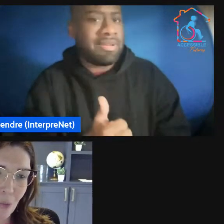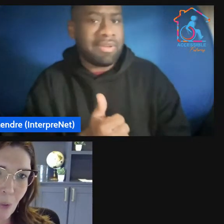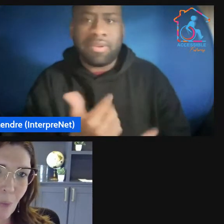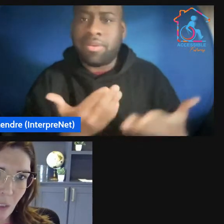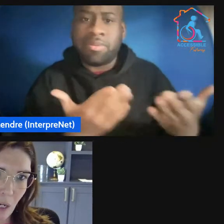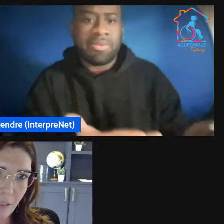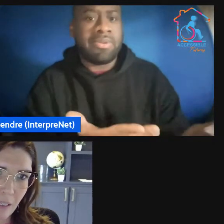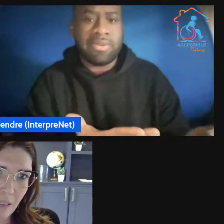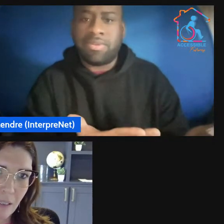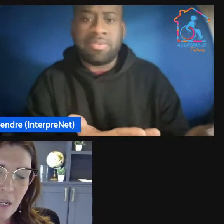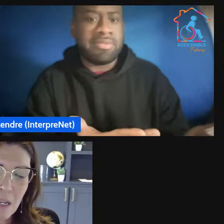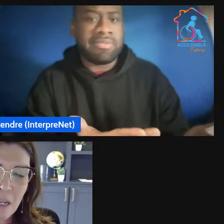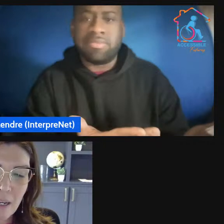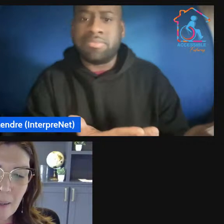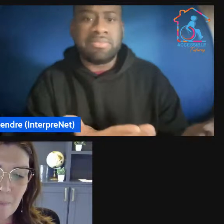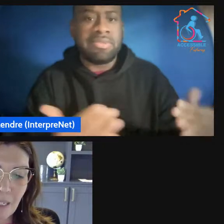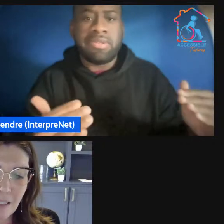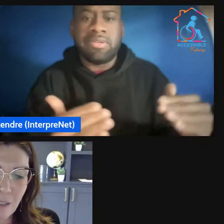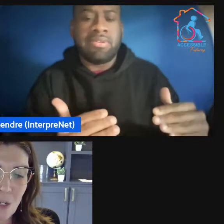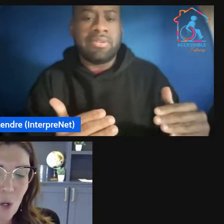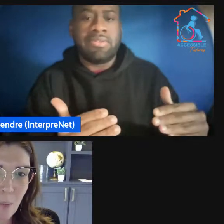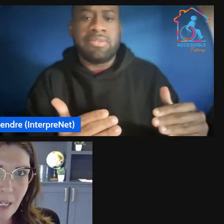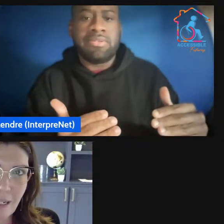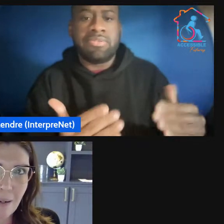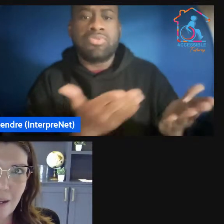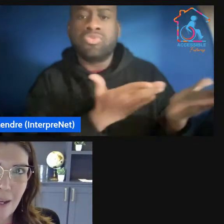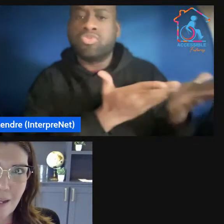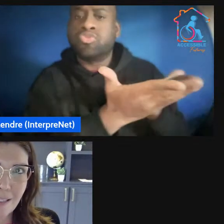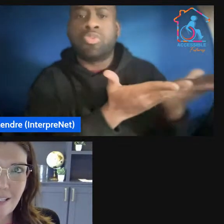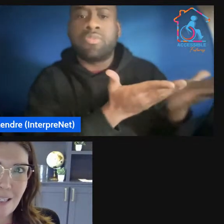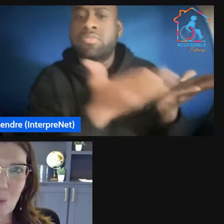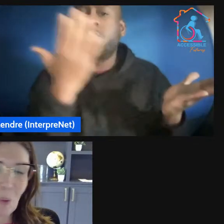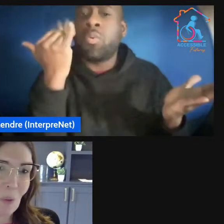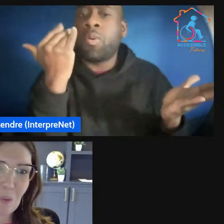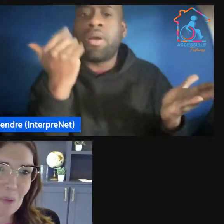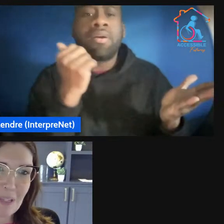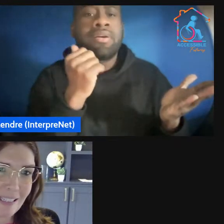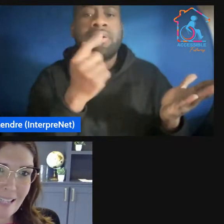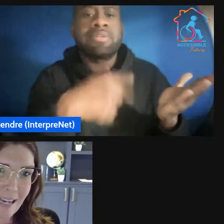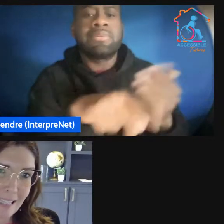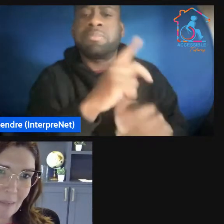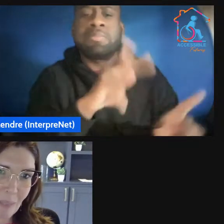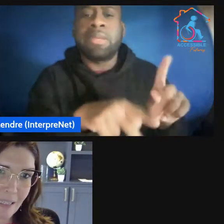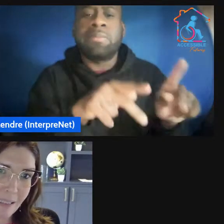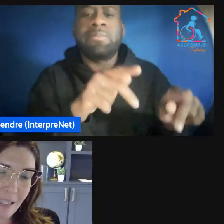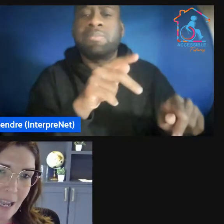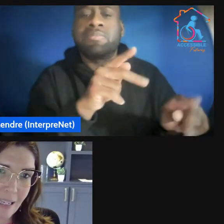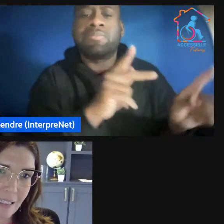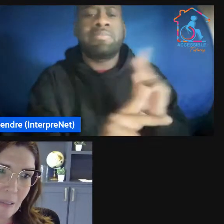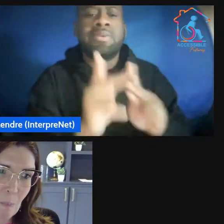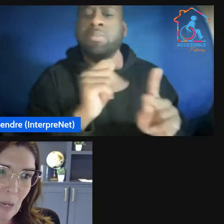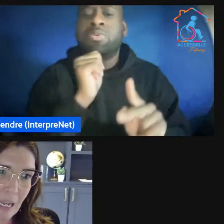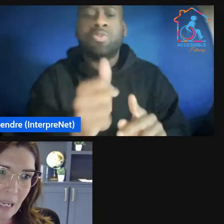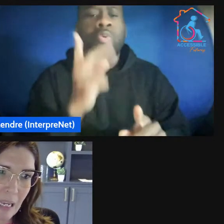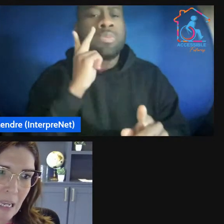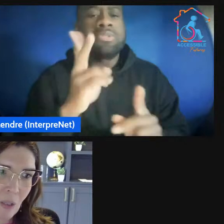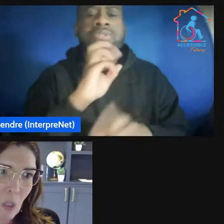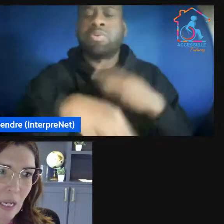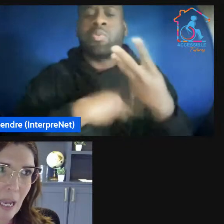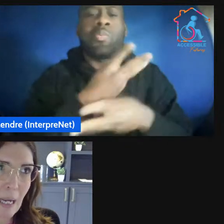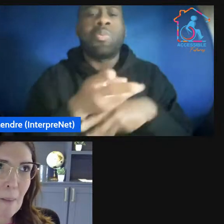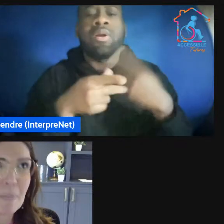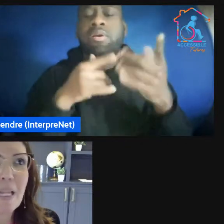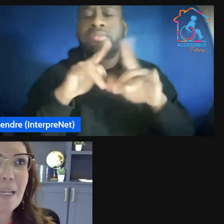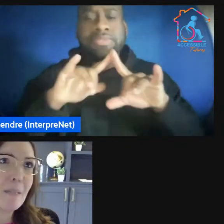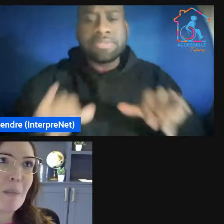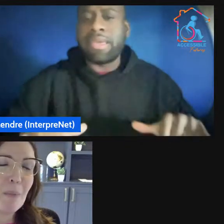population a true injustice, because nobody sees the world through the exact same lens. And by